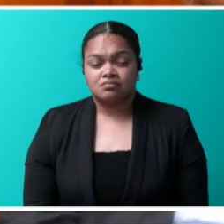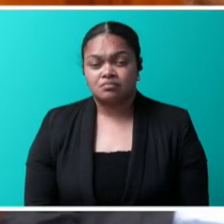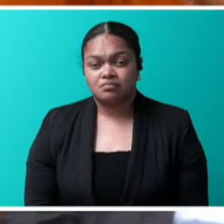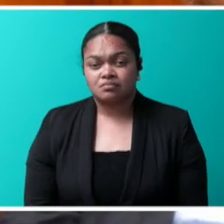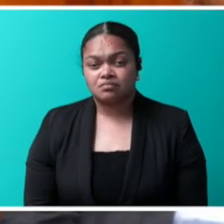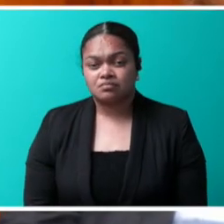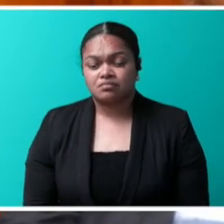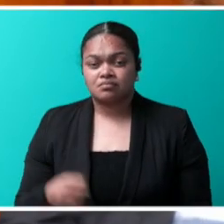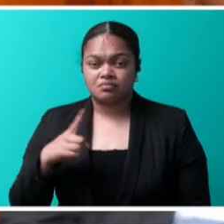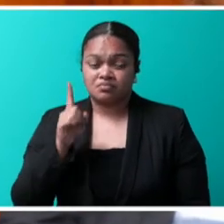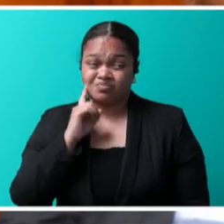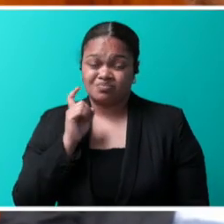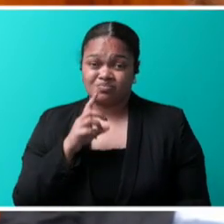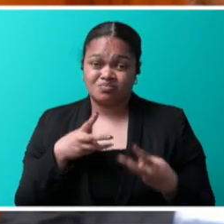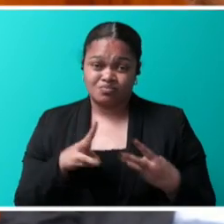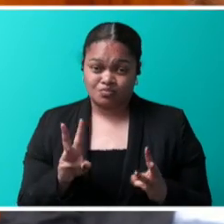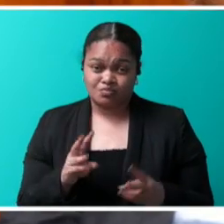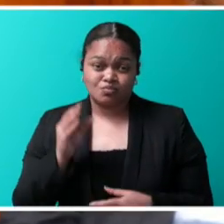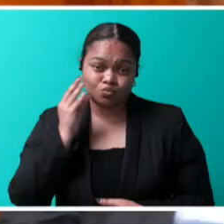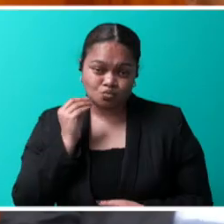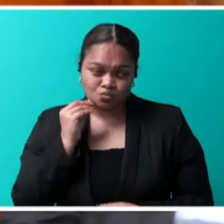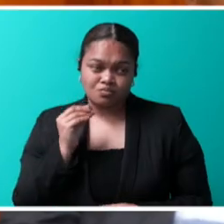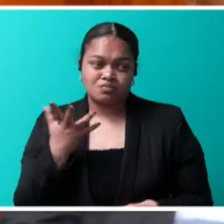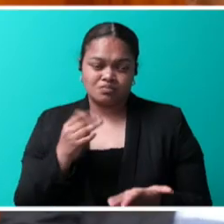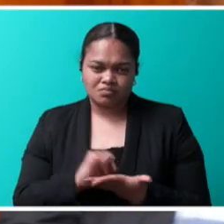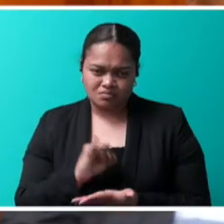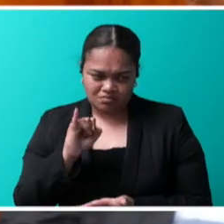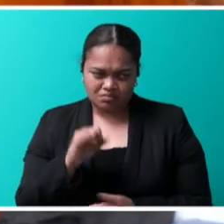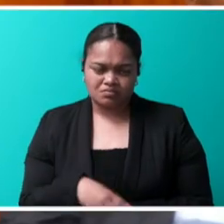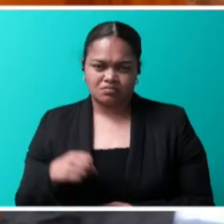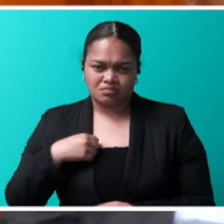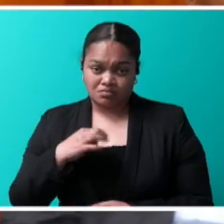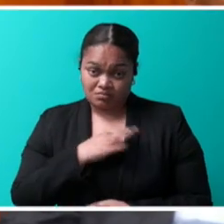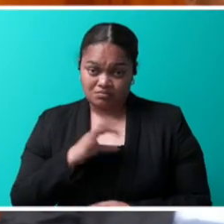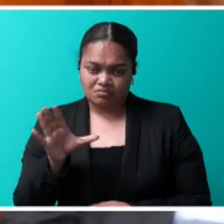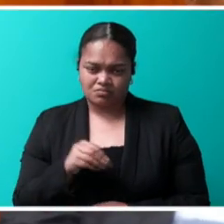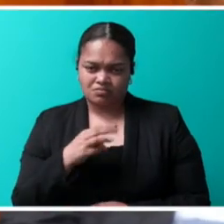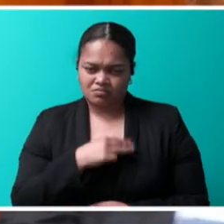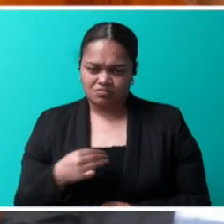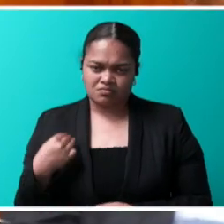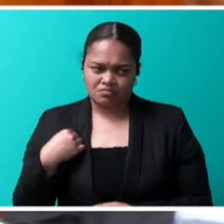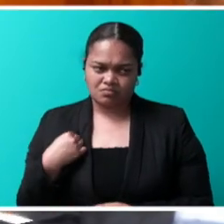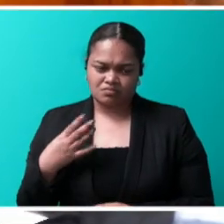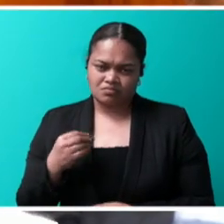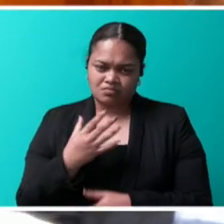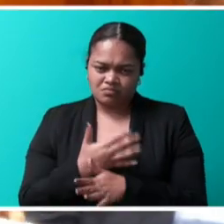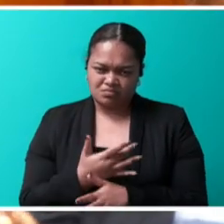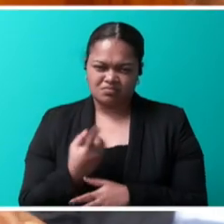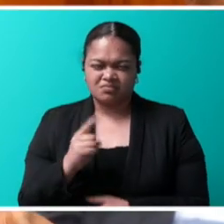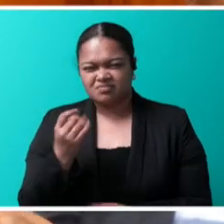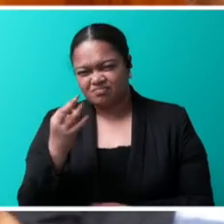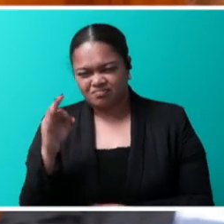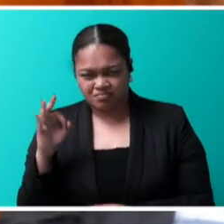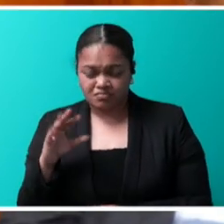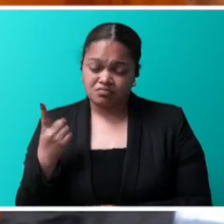and Waterways, and the sugar industry, Permanent Secretary and staff of the Ministry of Fisheries and Forest, to